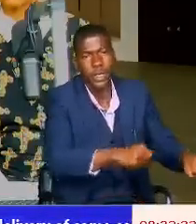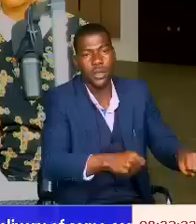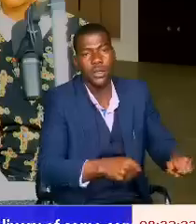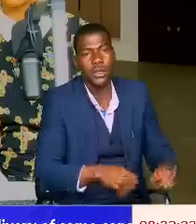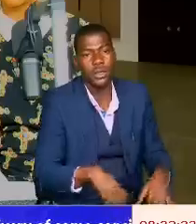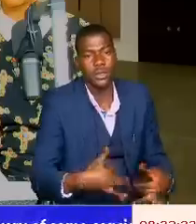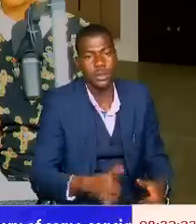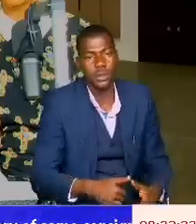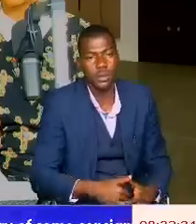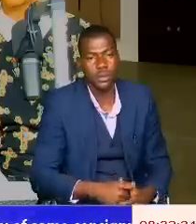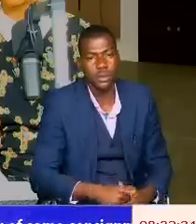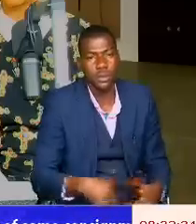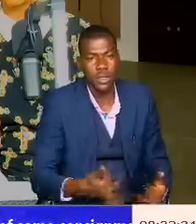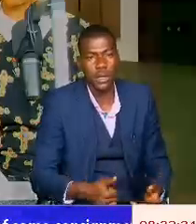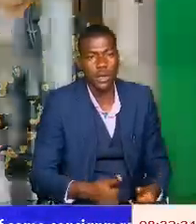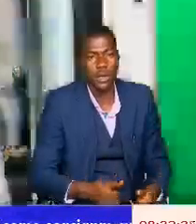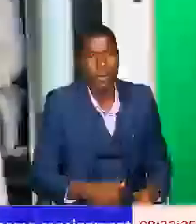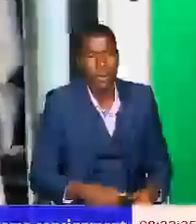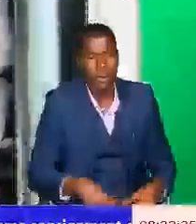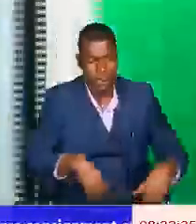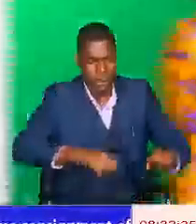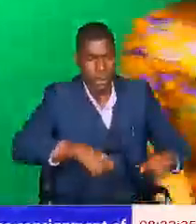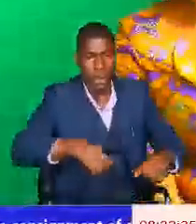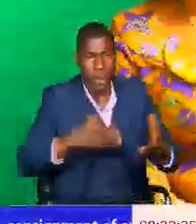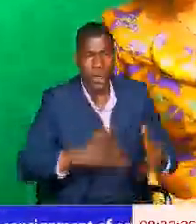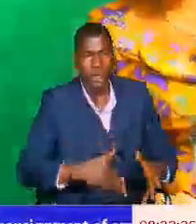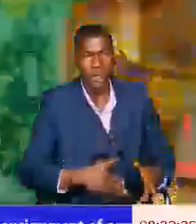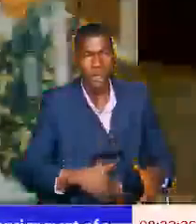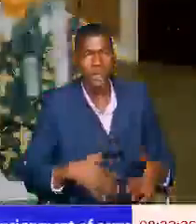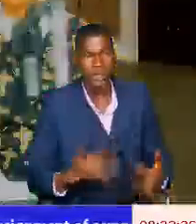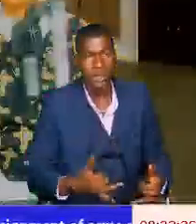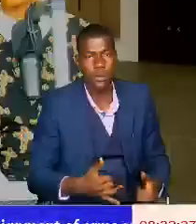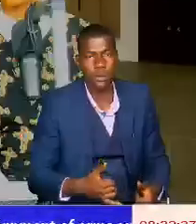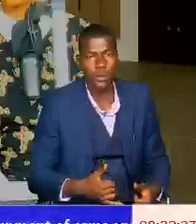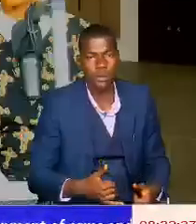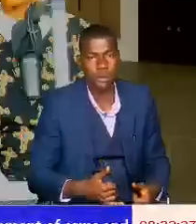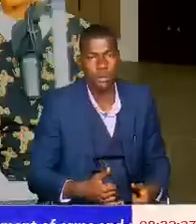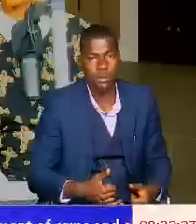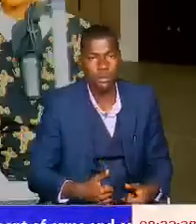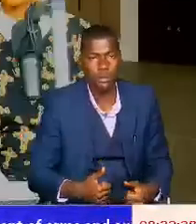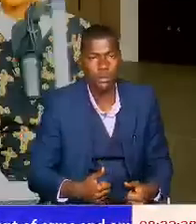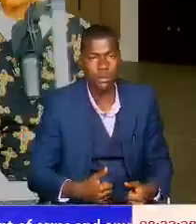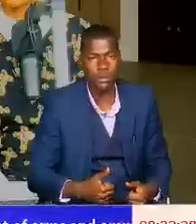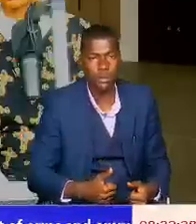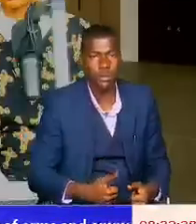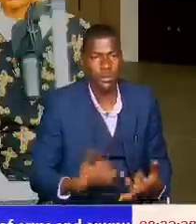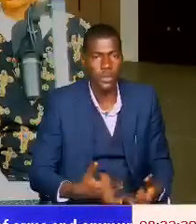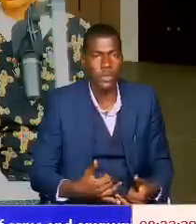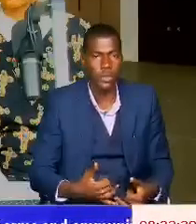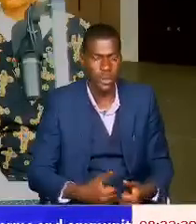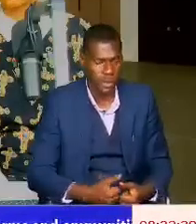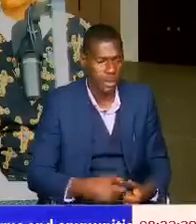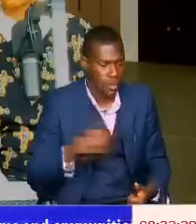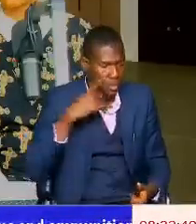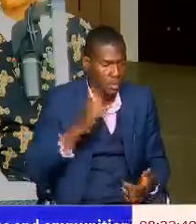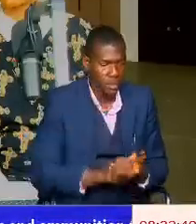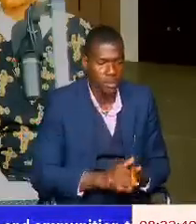One come carry something, this Katsela something, drop for road. They are moved to come under the